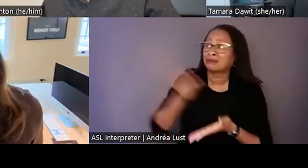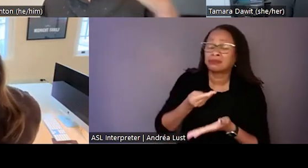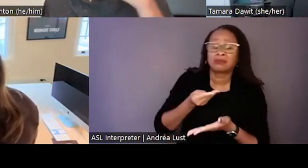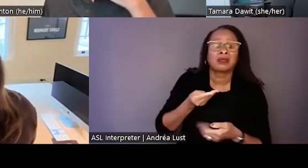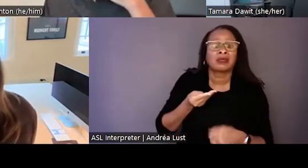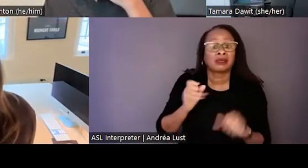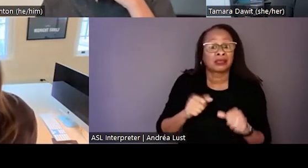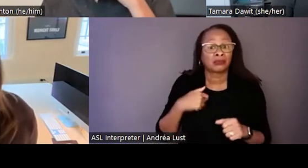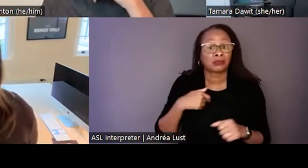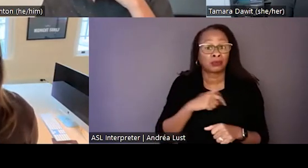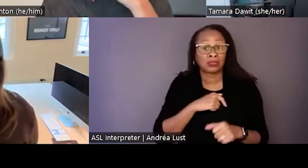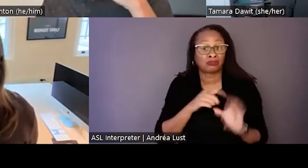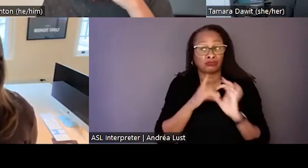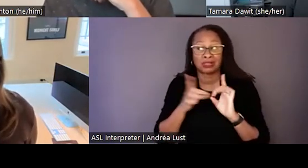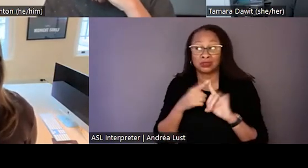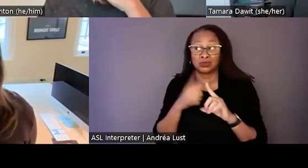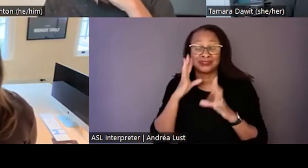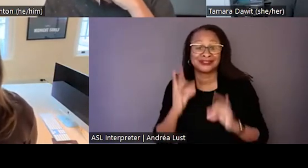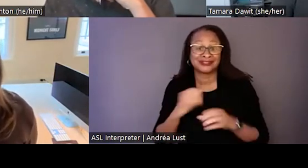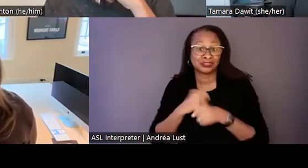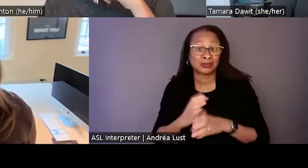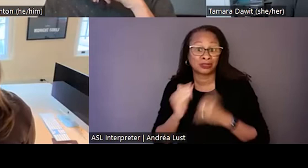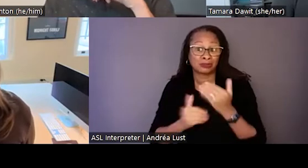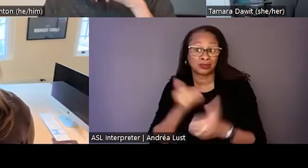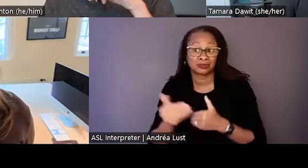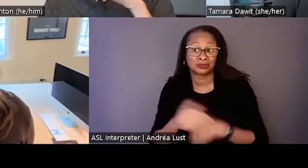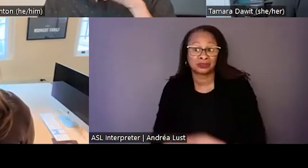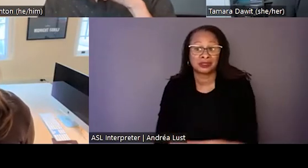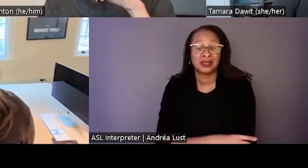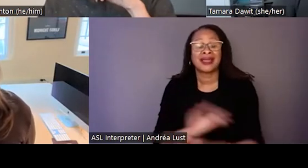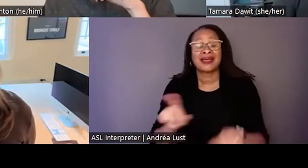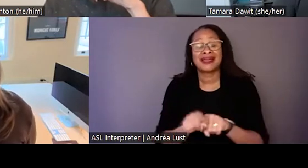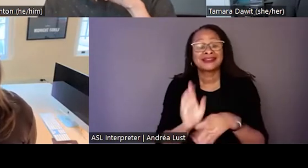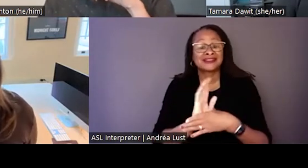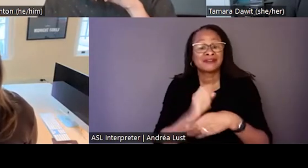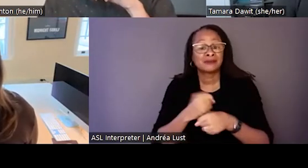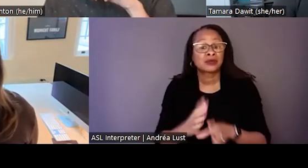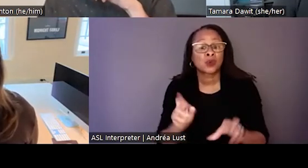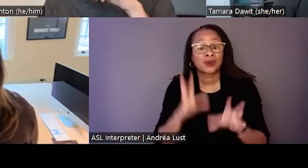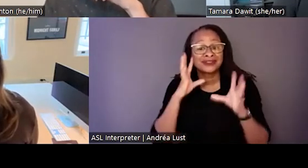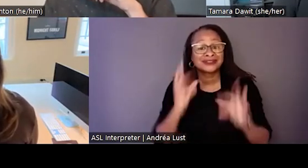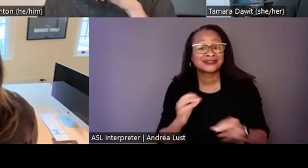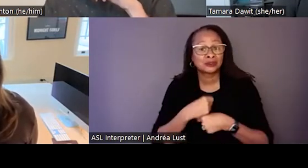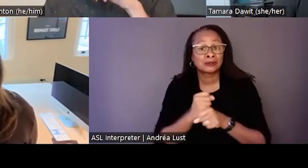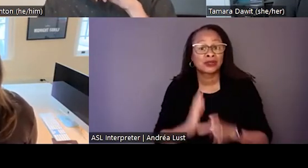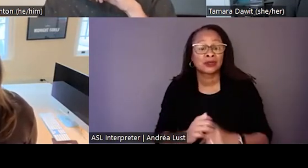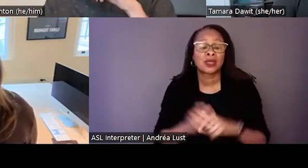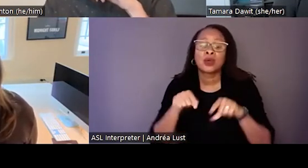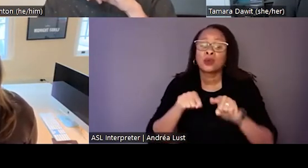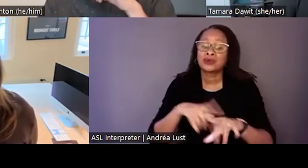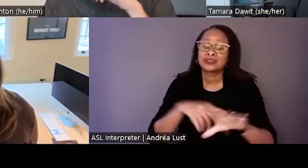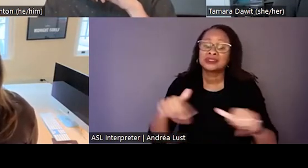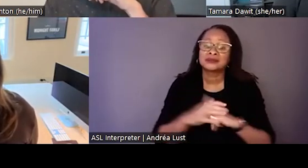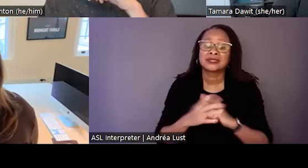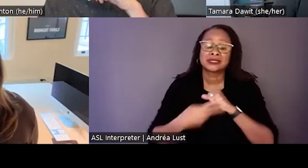really relate ourselves with the decision-making processes as a filmmakers or as decision makers while we are keeping